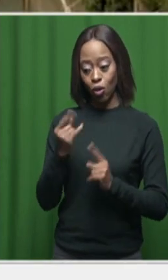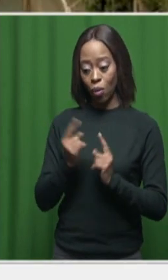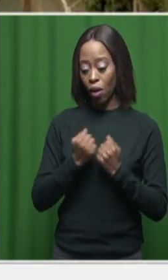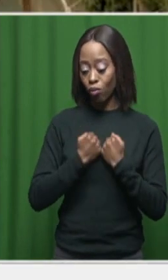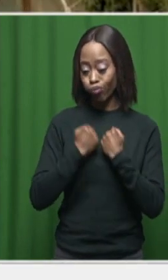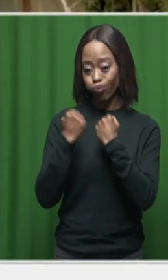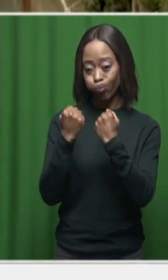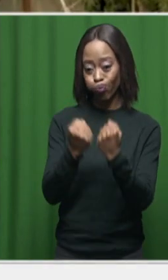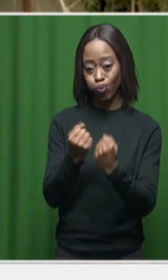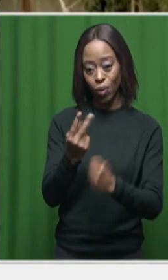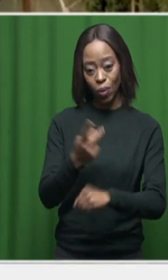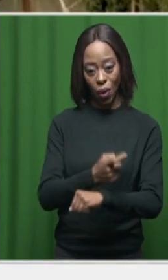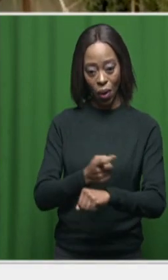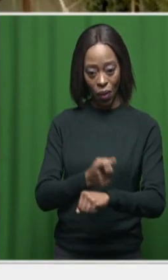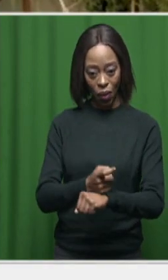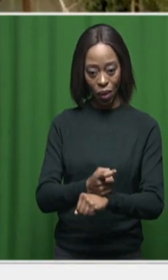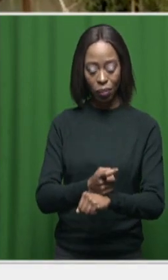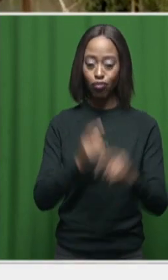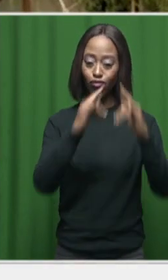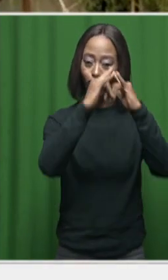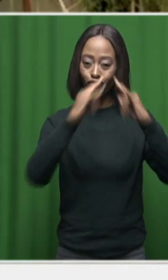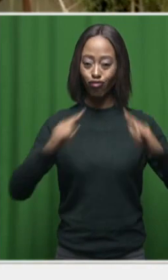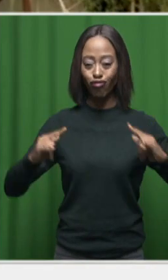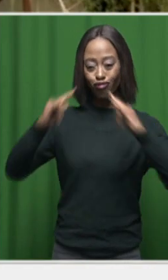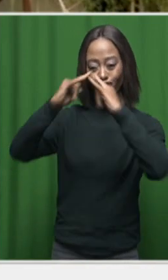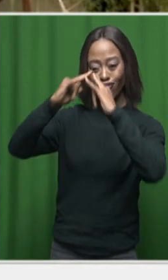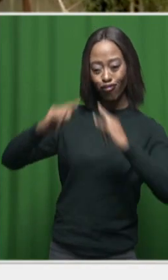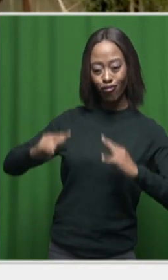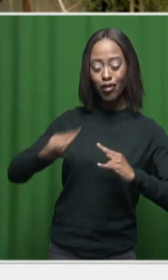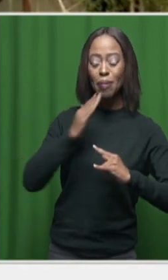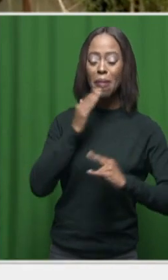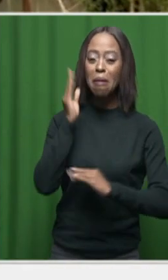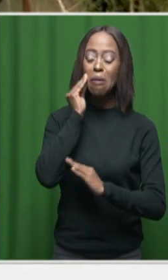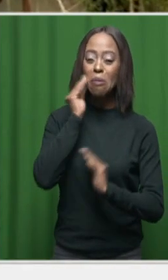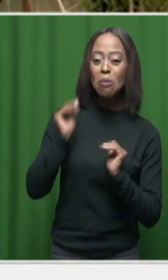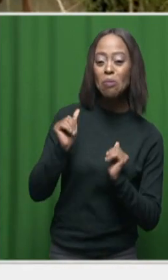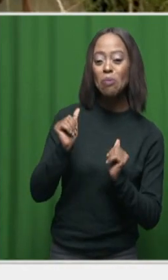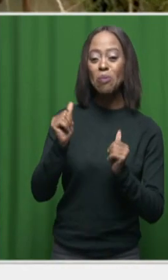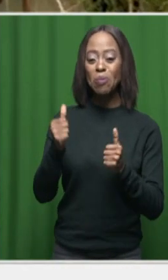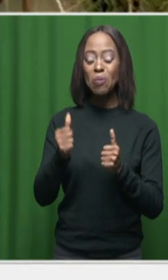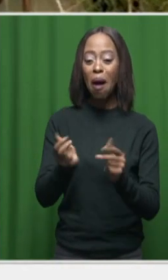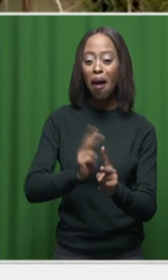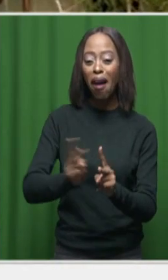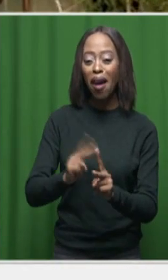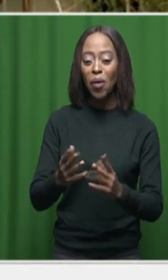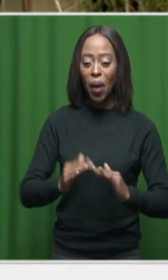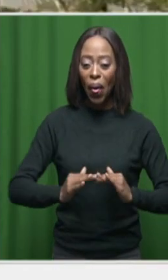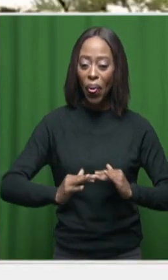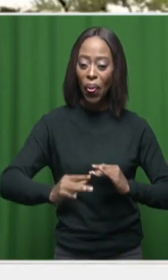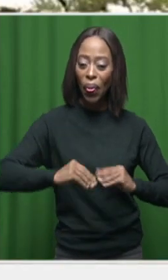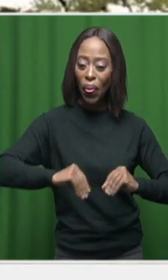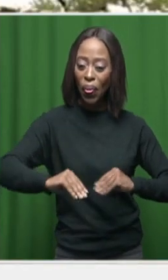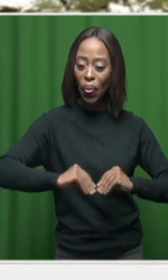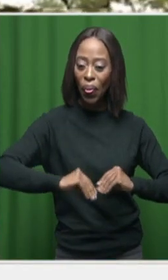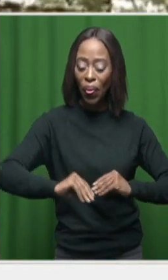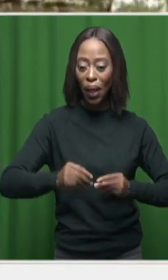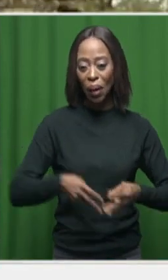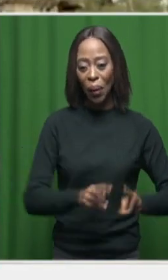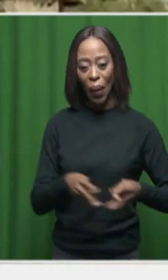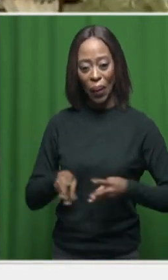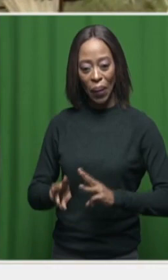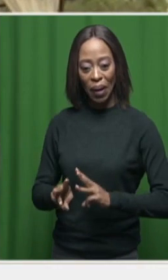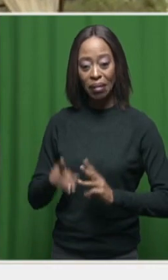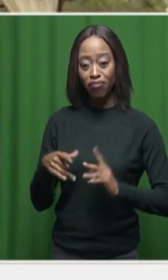Johannesburg. Each luxury tented suite offers a glamping experience set along the sandy pathways. These